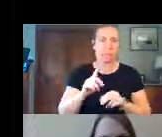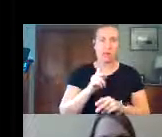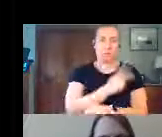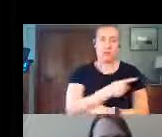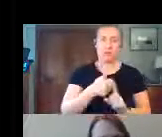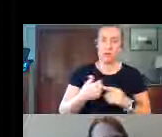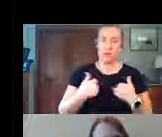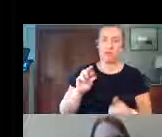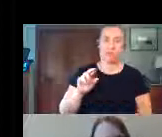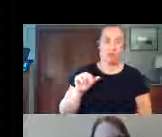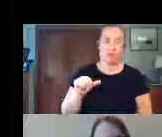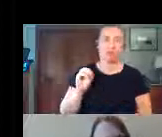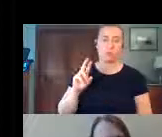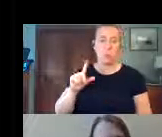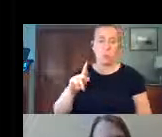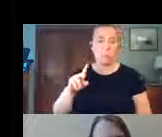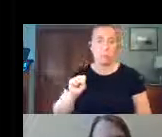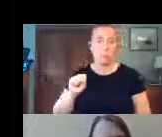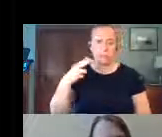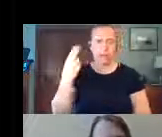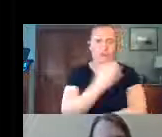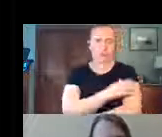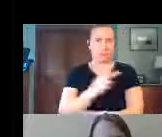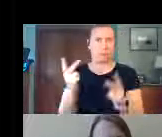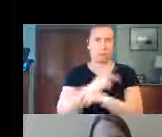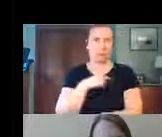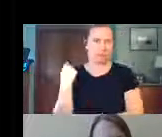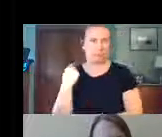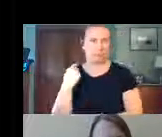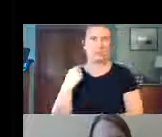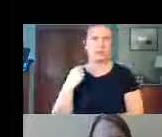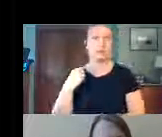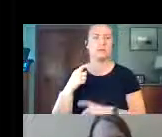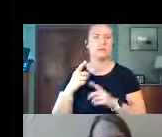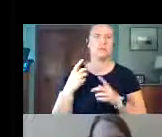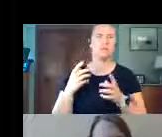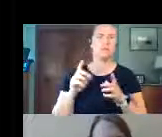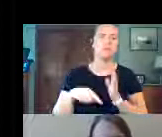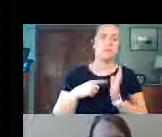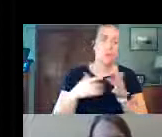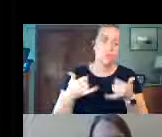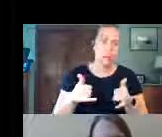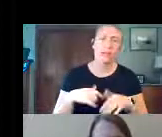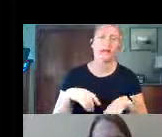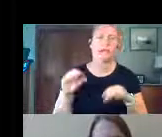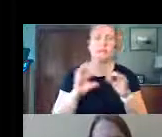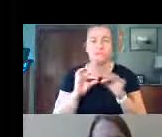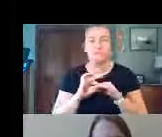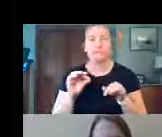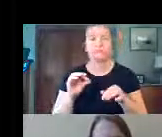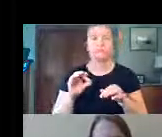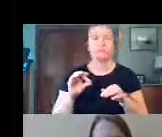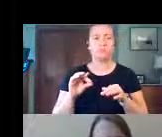practicing talking points in a role play fashion, as well as practicing the new workflow that we introduced to